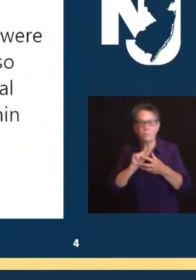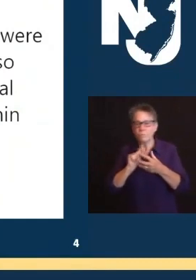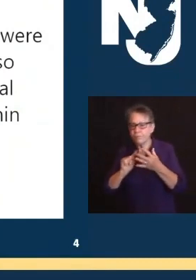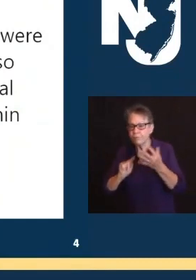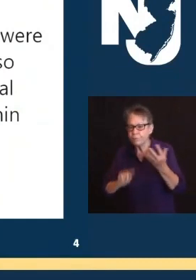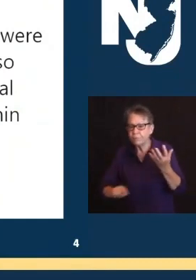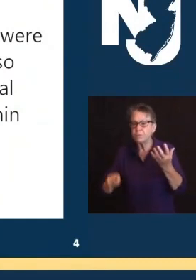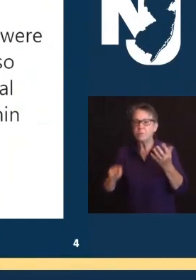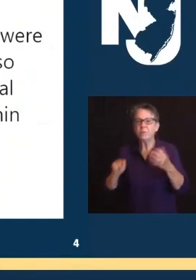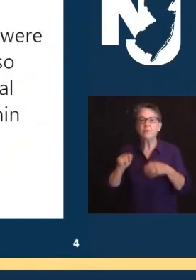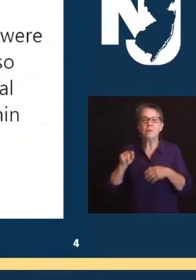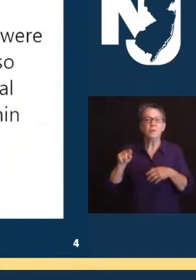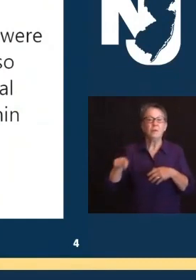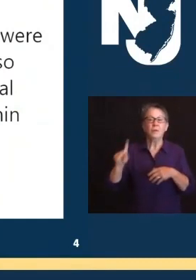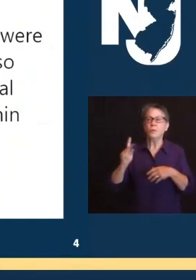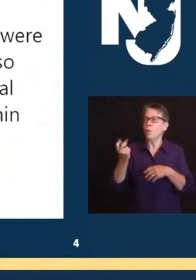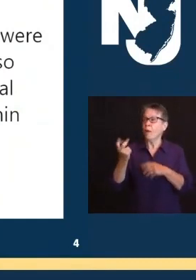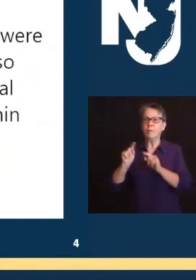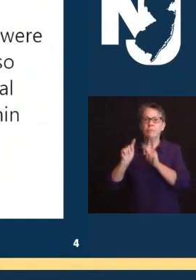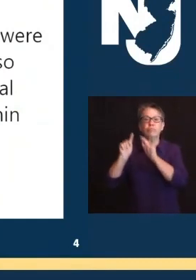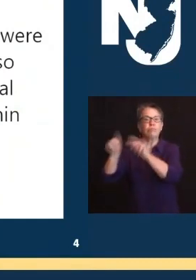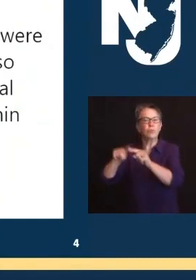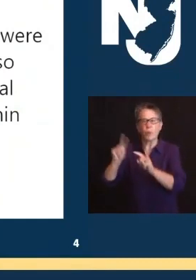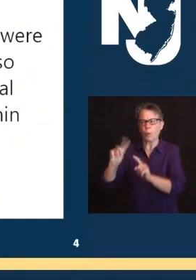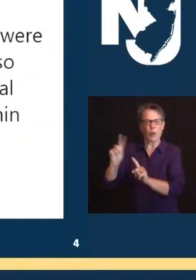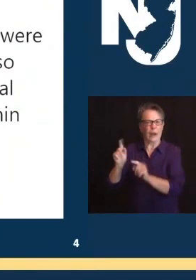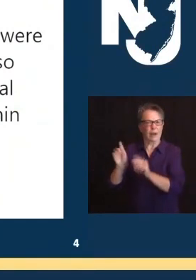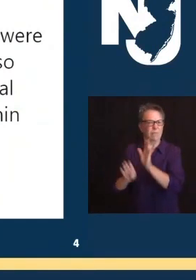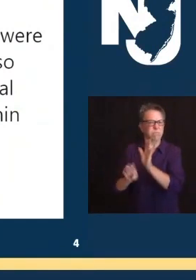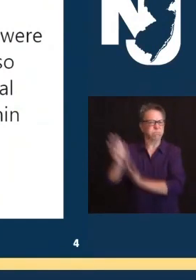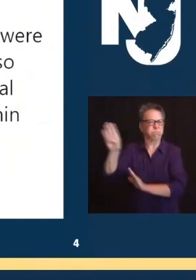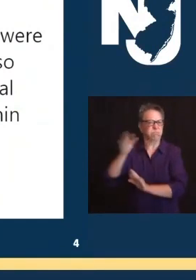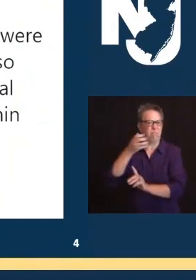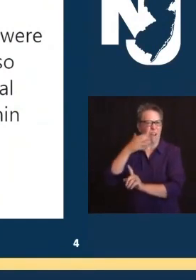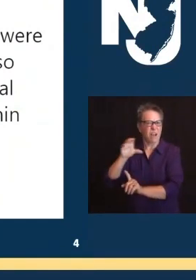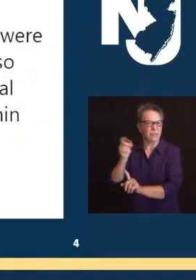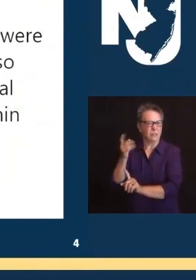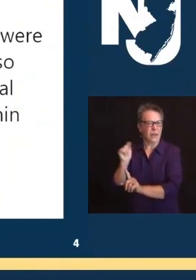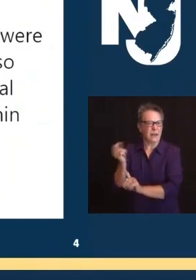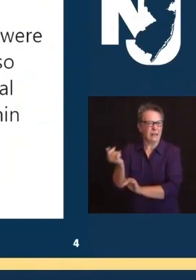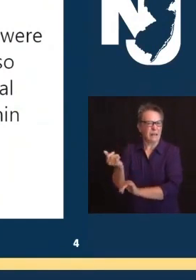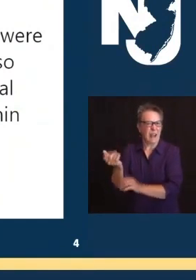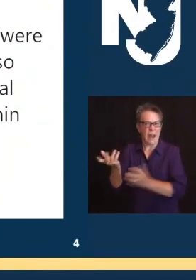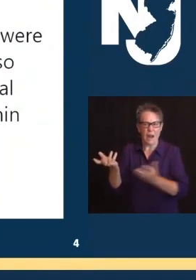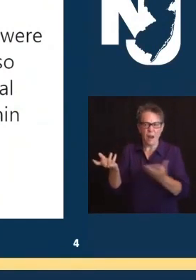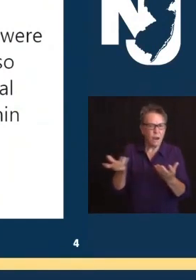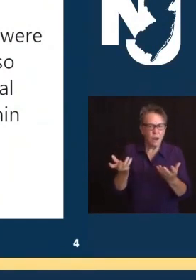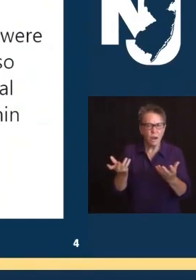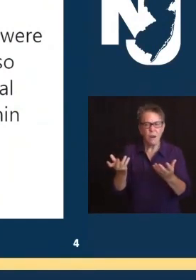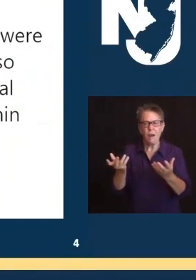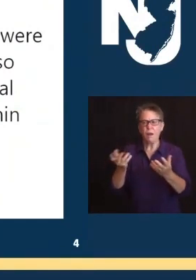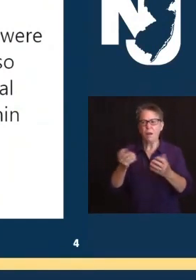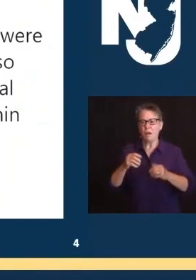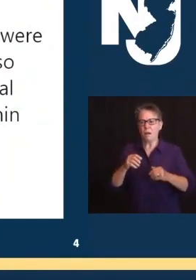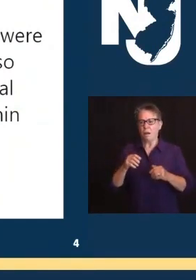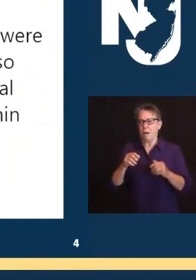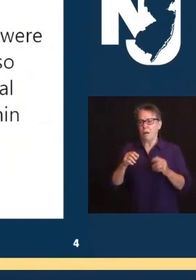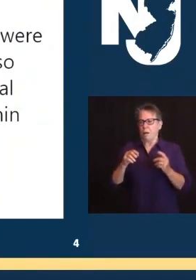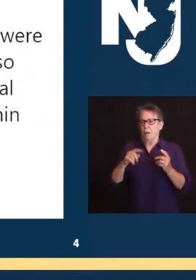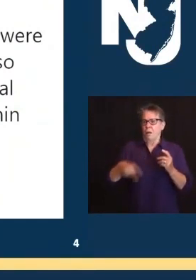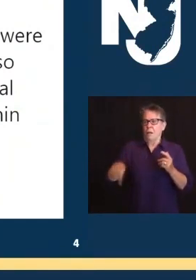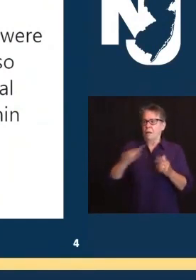Bala and his team and the public health officials and contact tracers in Hoboken for their swift work to help stamp out